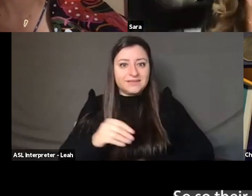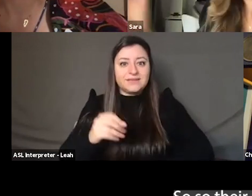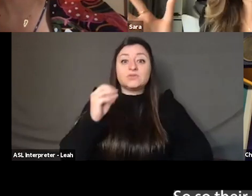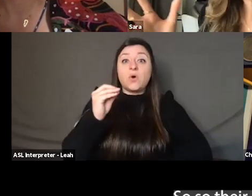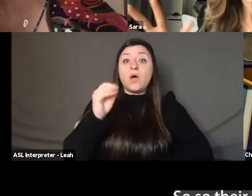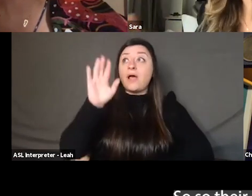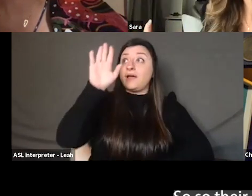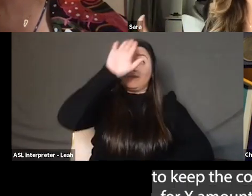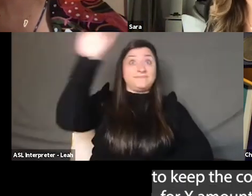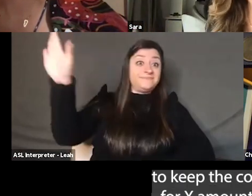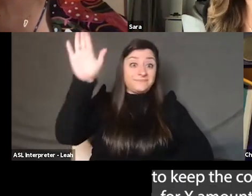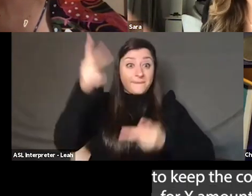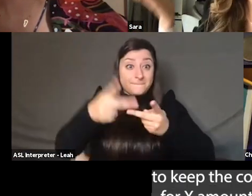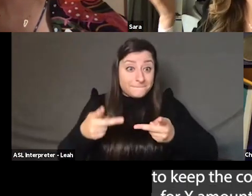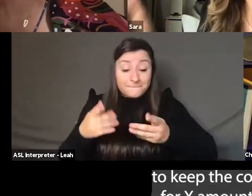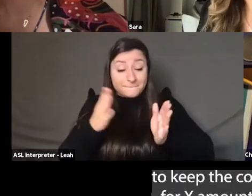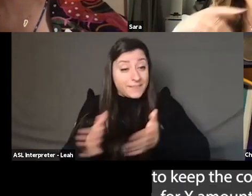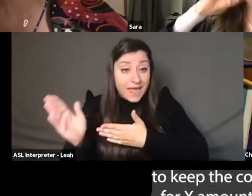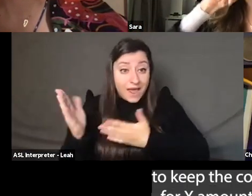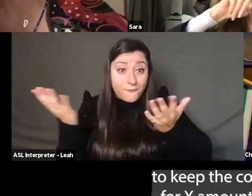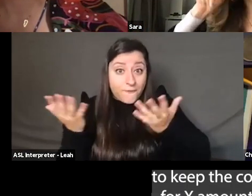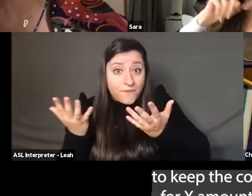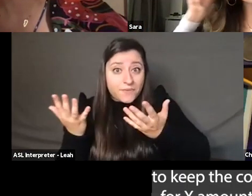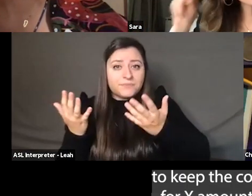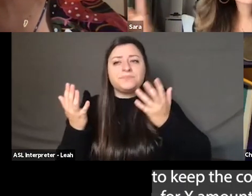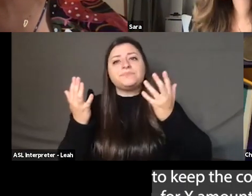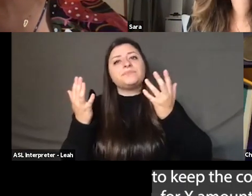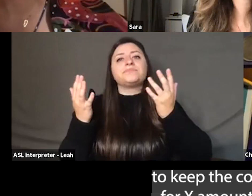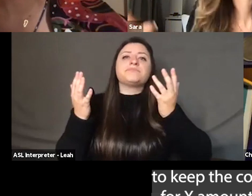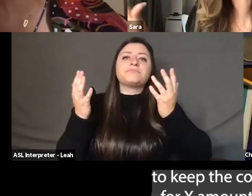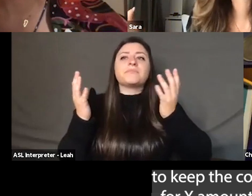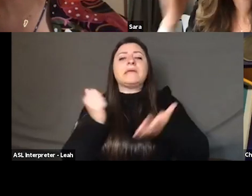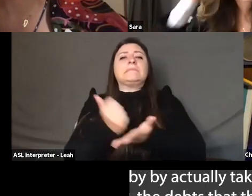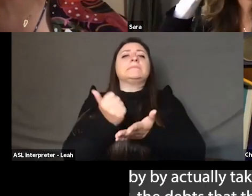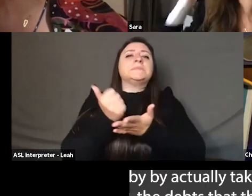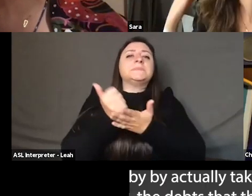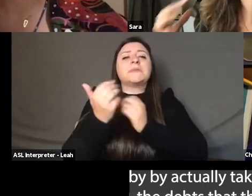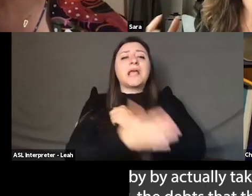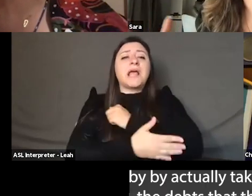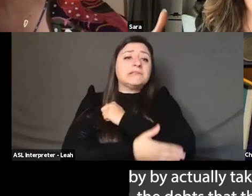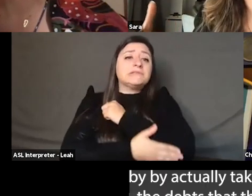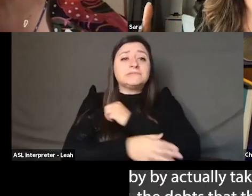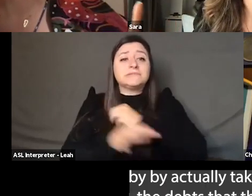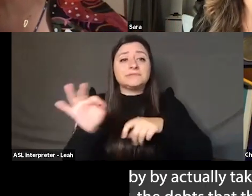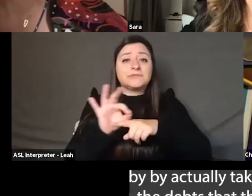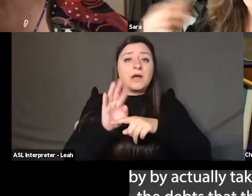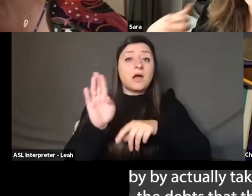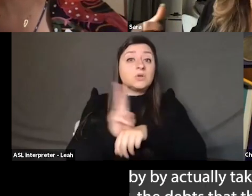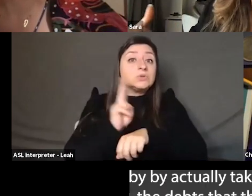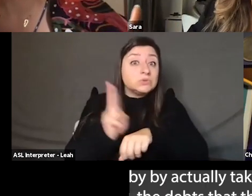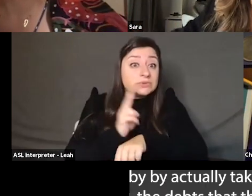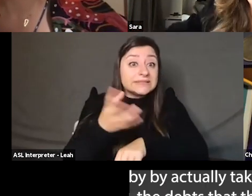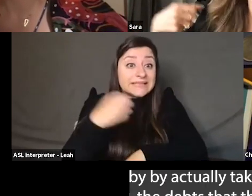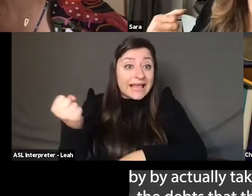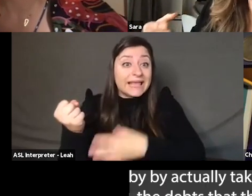their plan was to keep the country afloat for X amount of months by actually